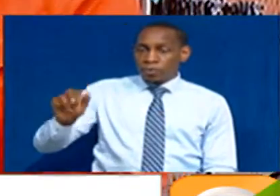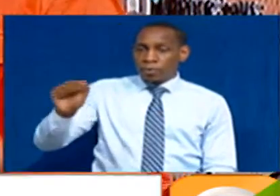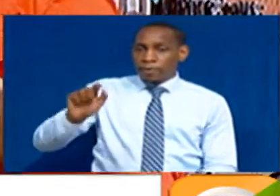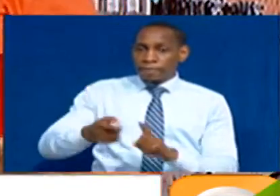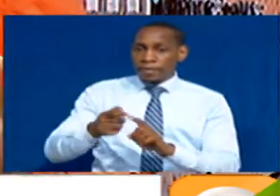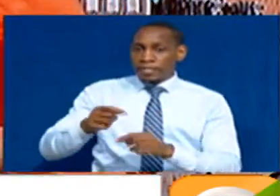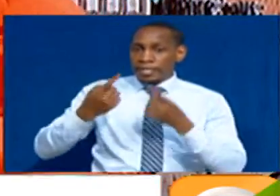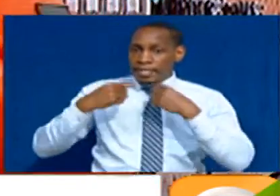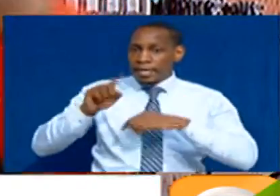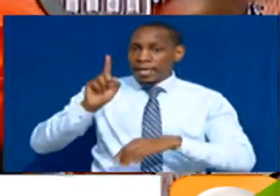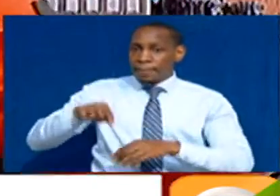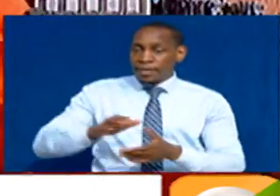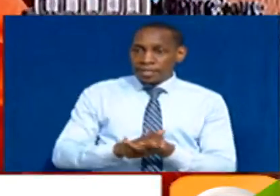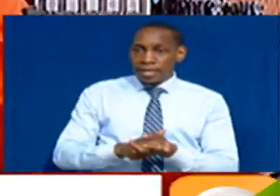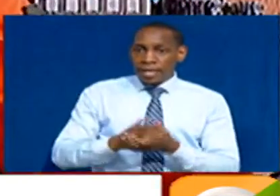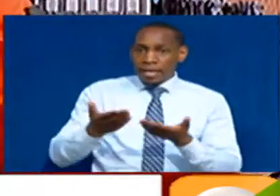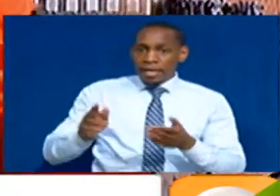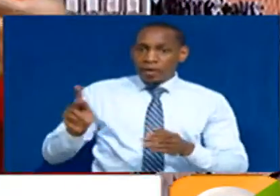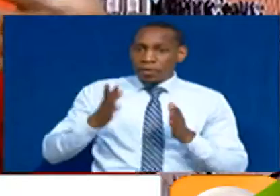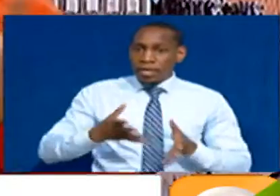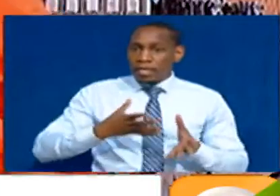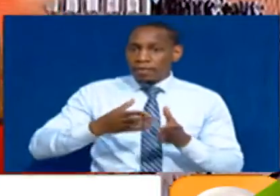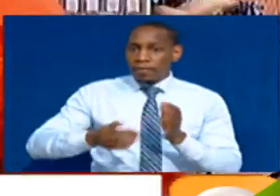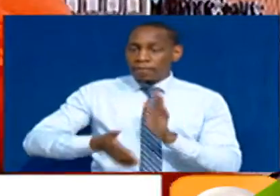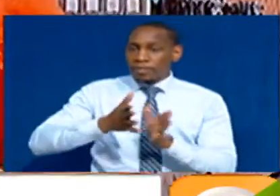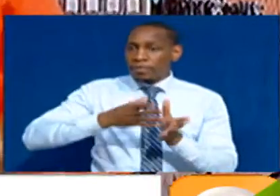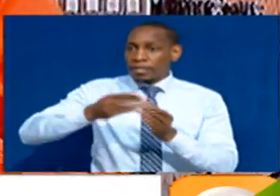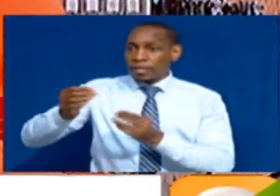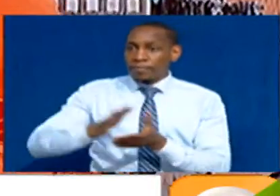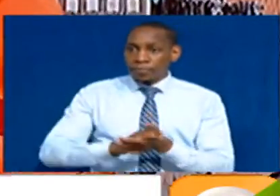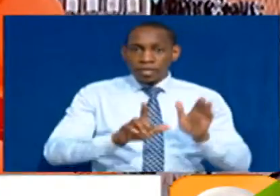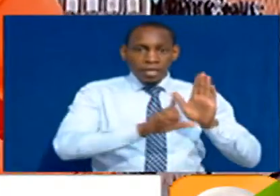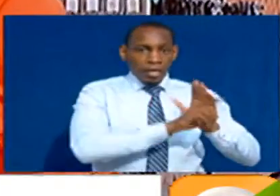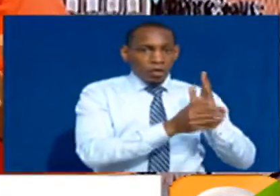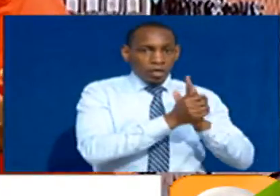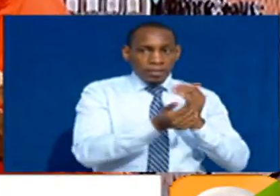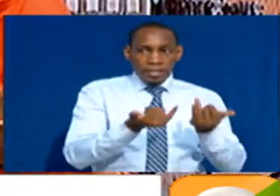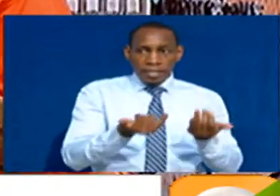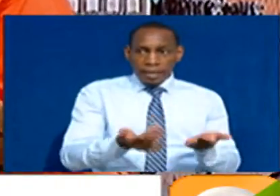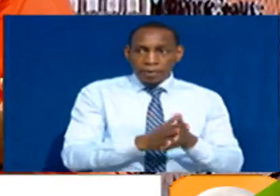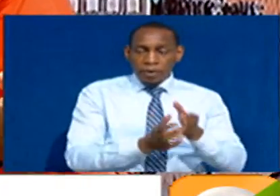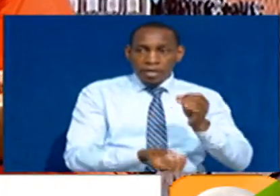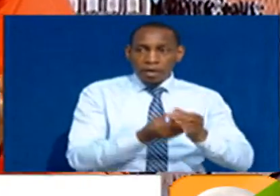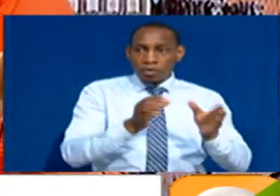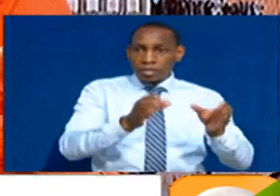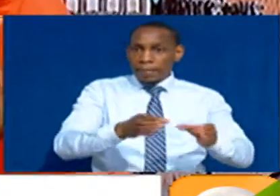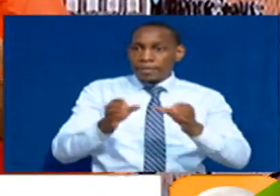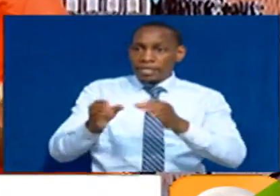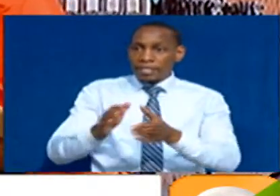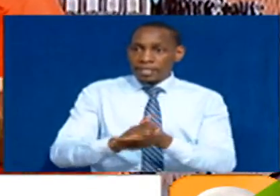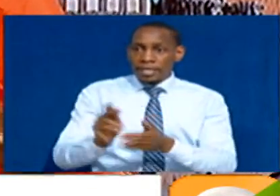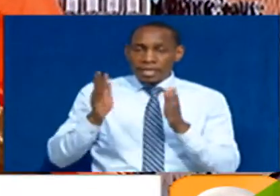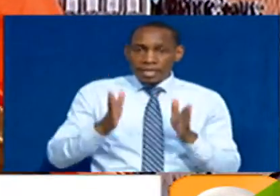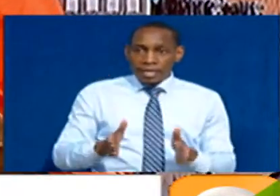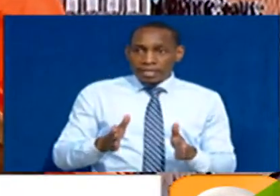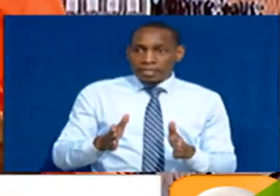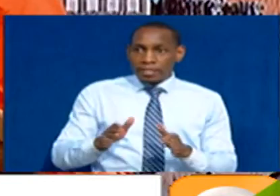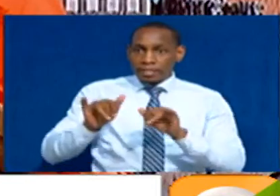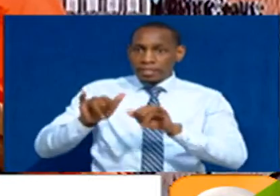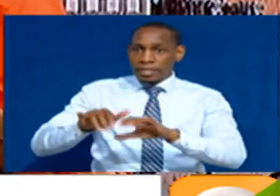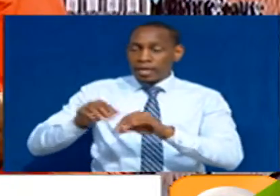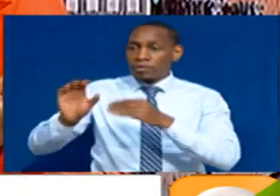declaring. So Kenyans are rushing there. Our legal minds here are opening companies for Kenyans